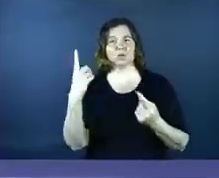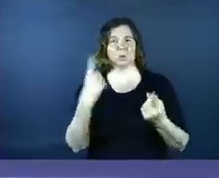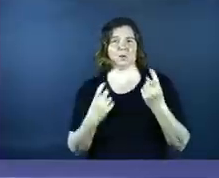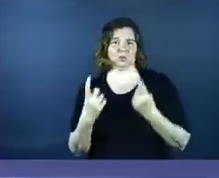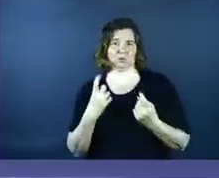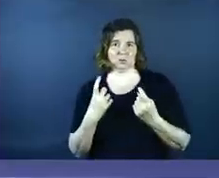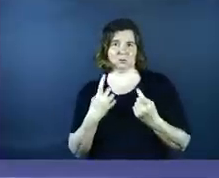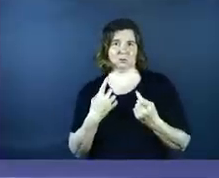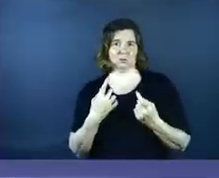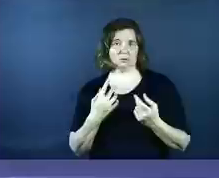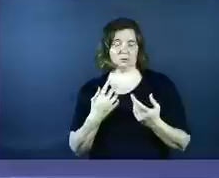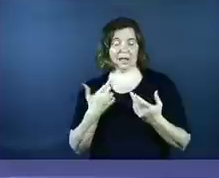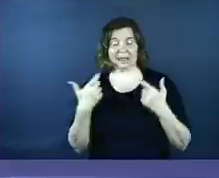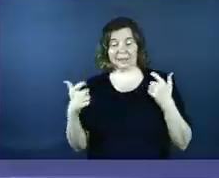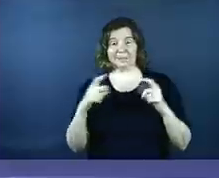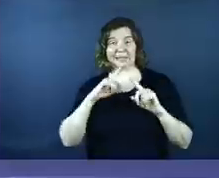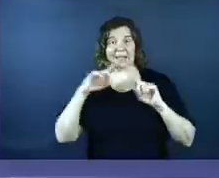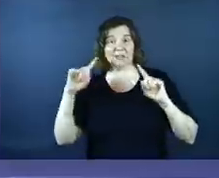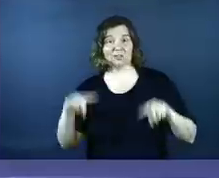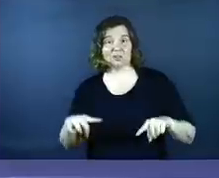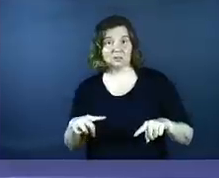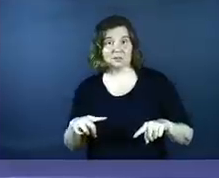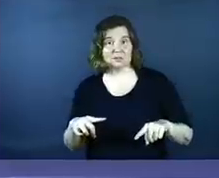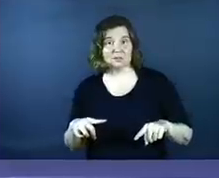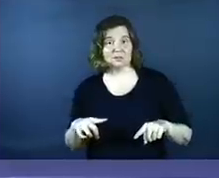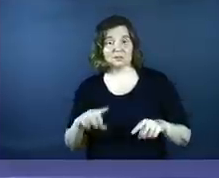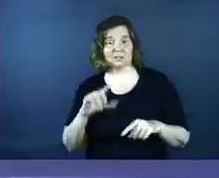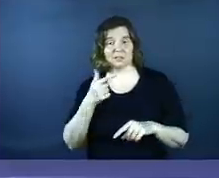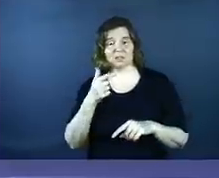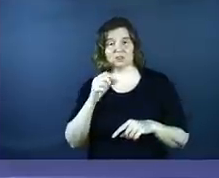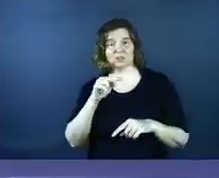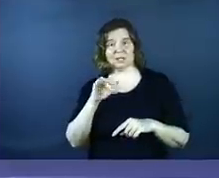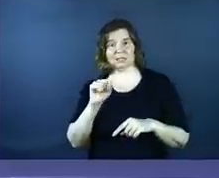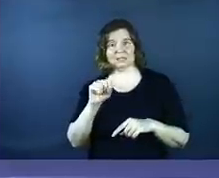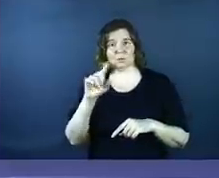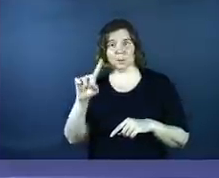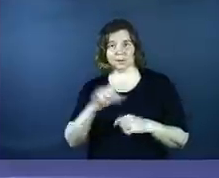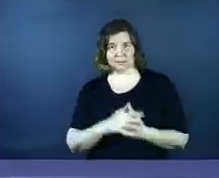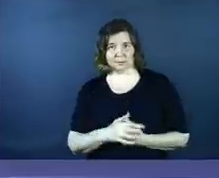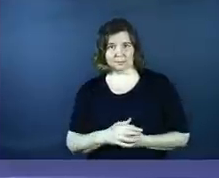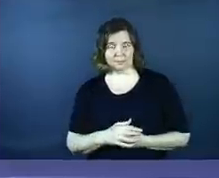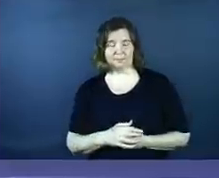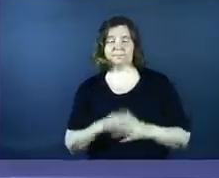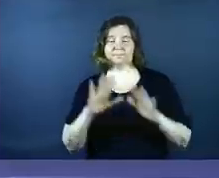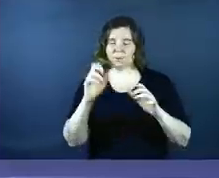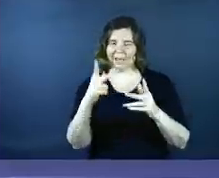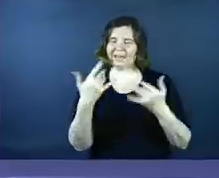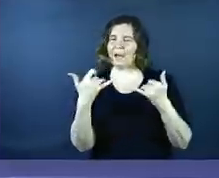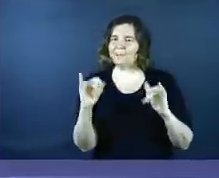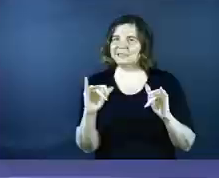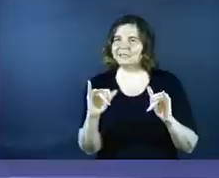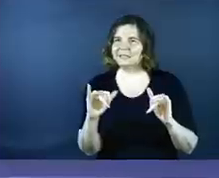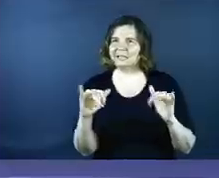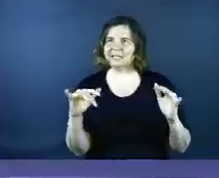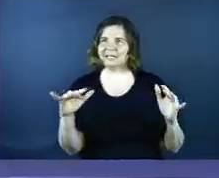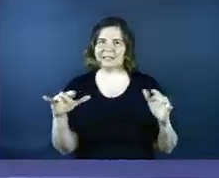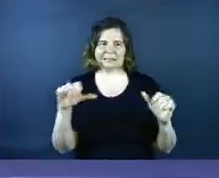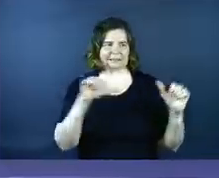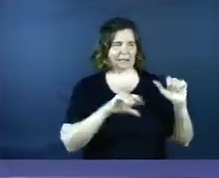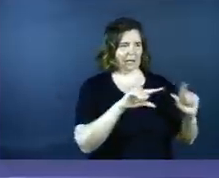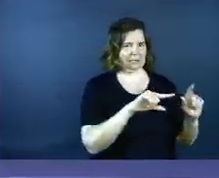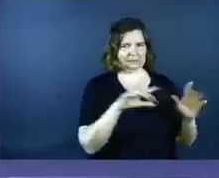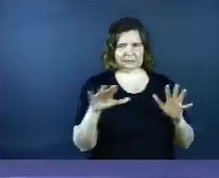questions. These are the big answers in Genesis 1. Okay, now I'm still in this realm of science,